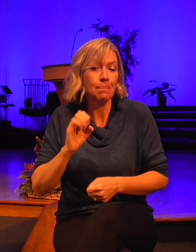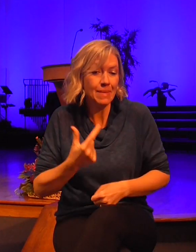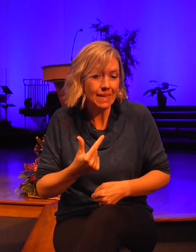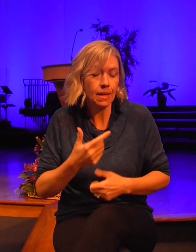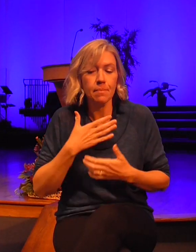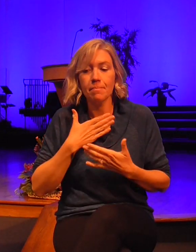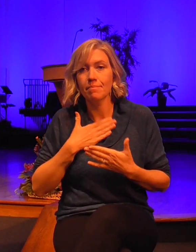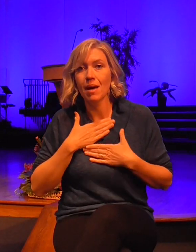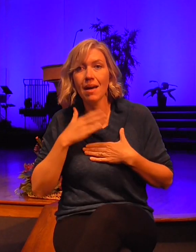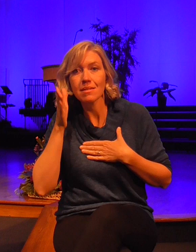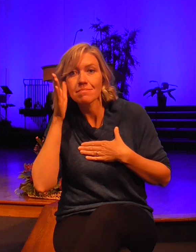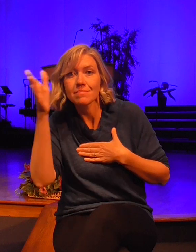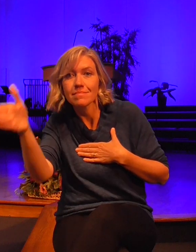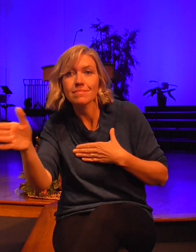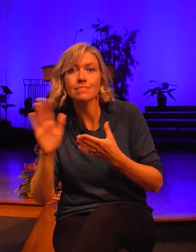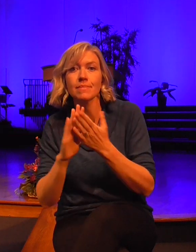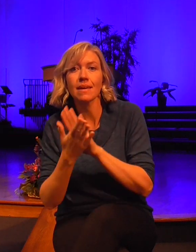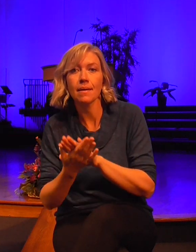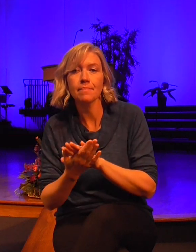becoming.